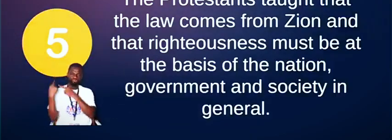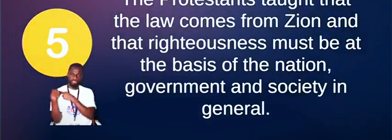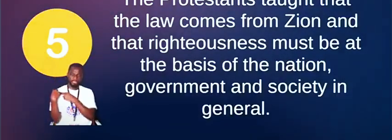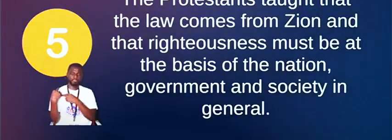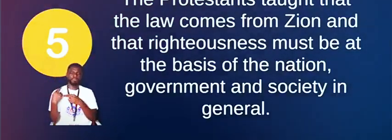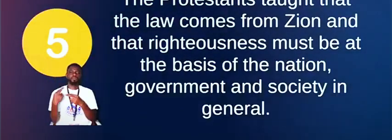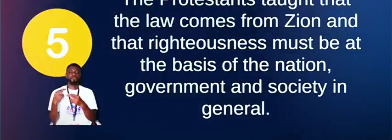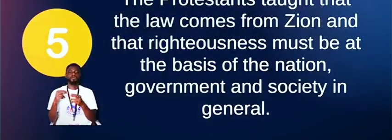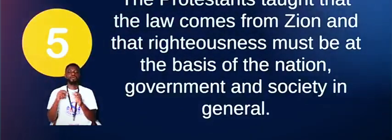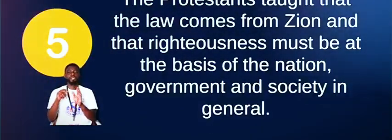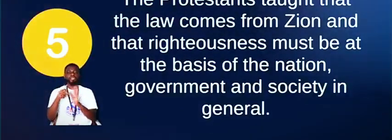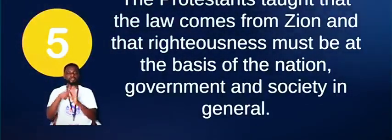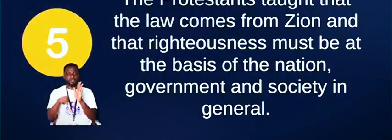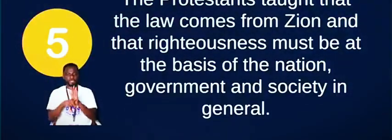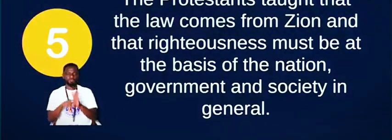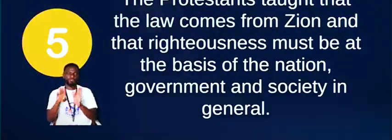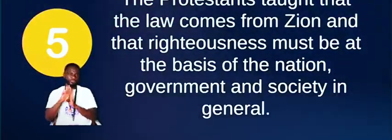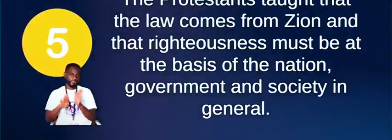of Scripture.